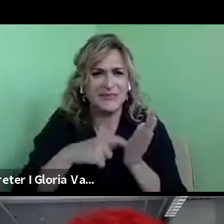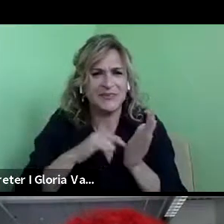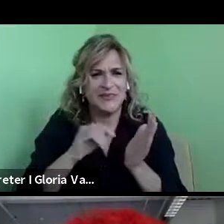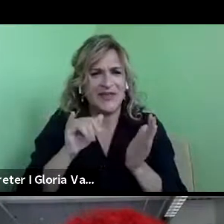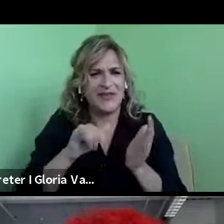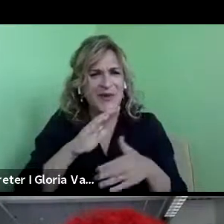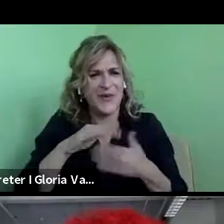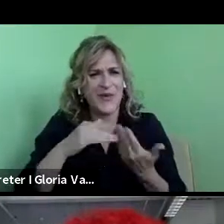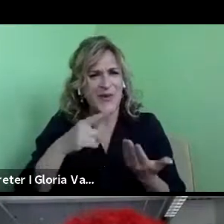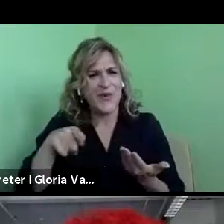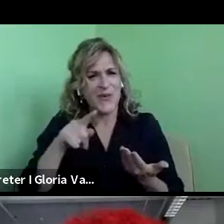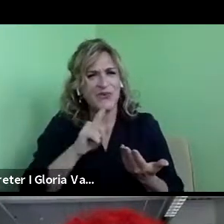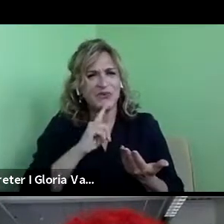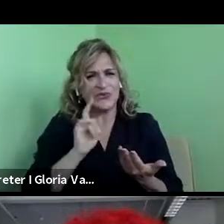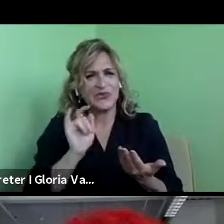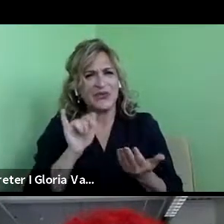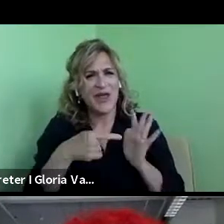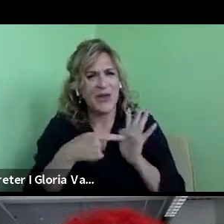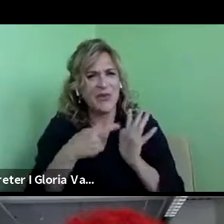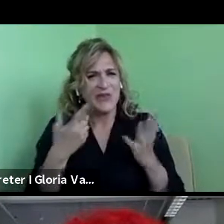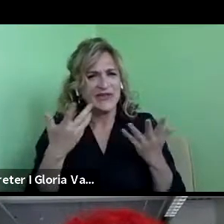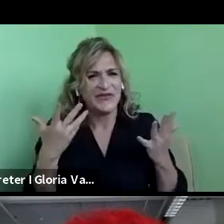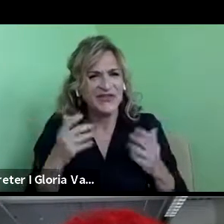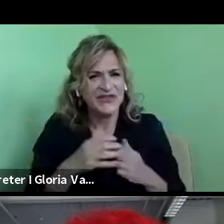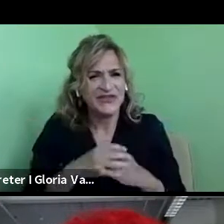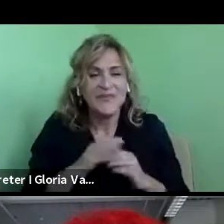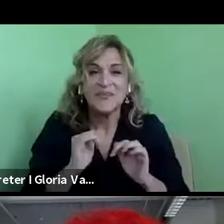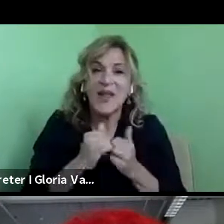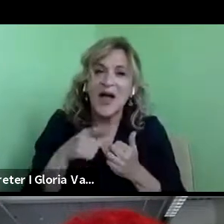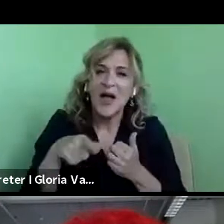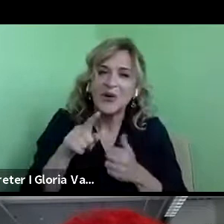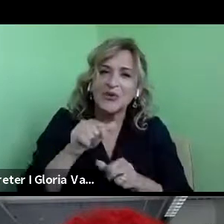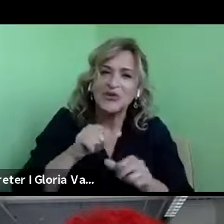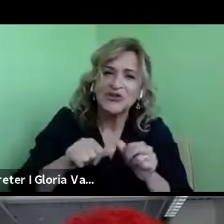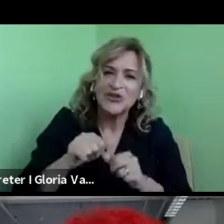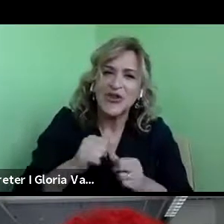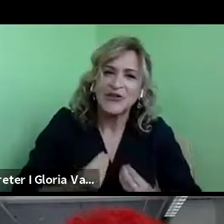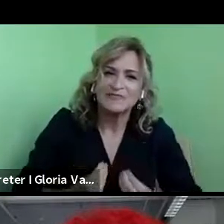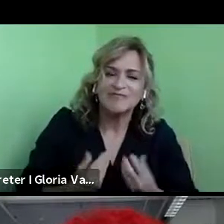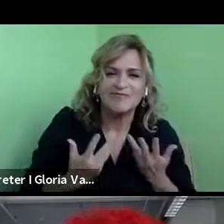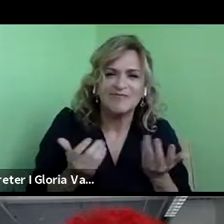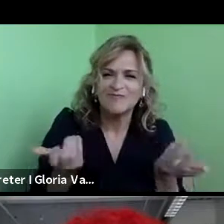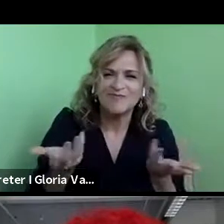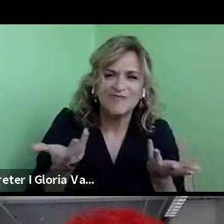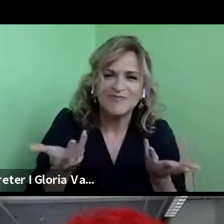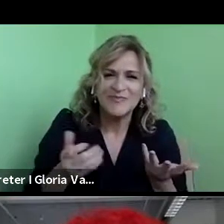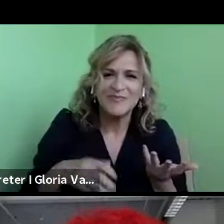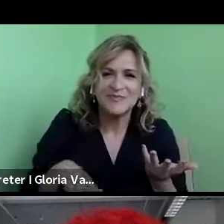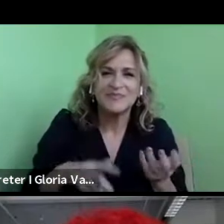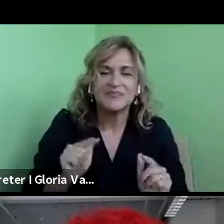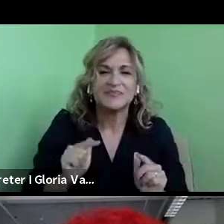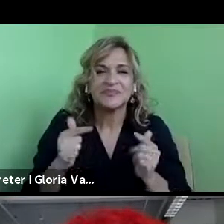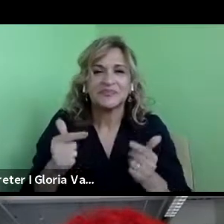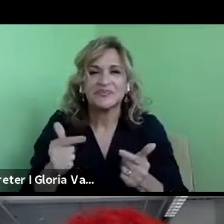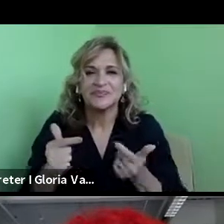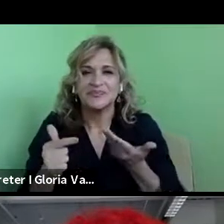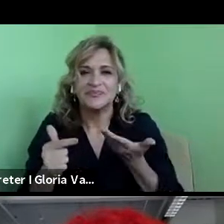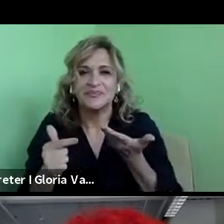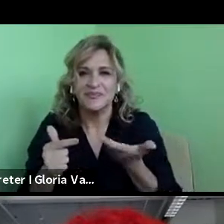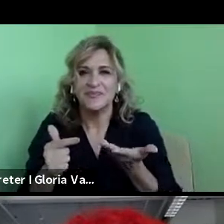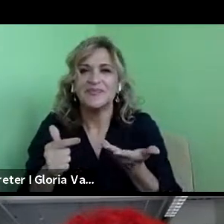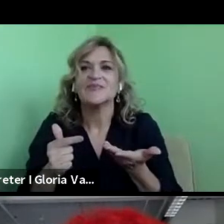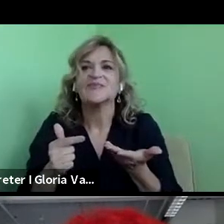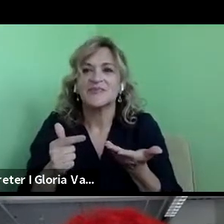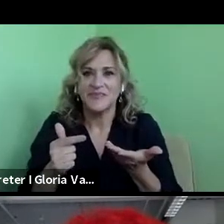once. So yes, how have you inspired one another? I'd like to speak to that, because it's actually a